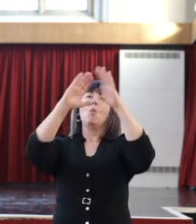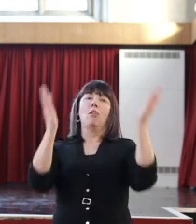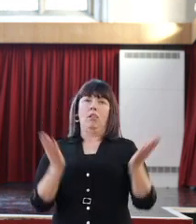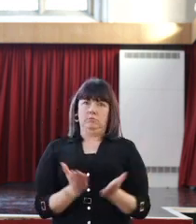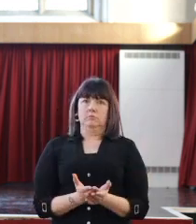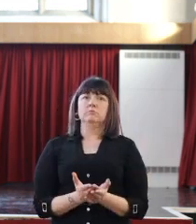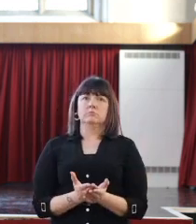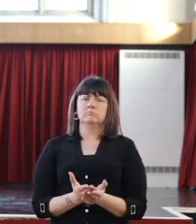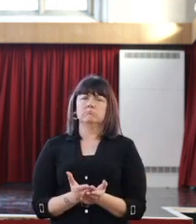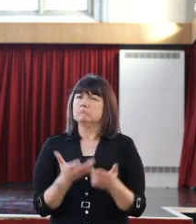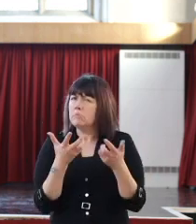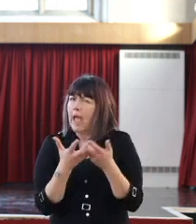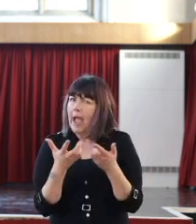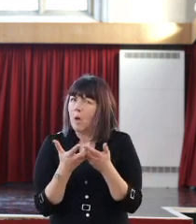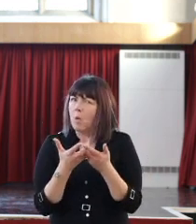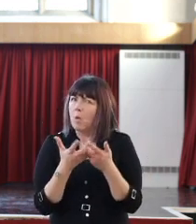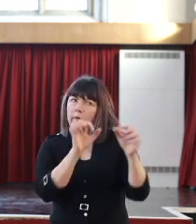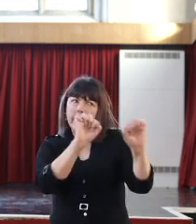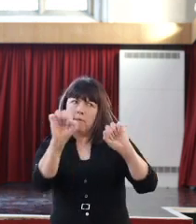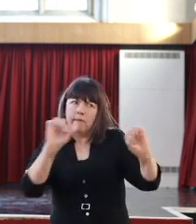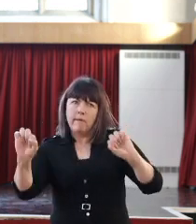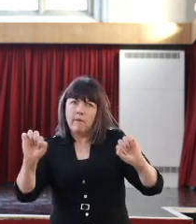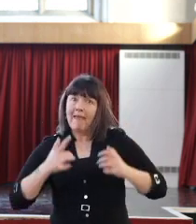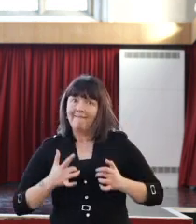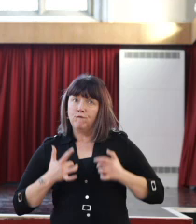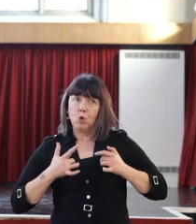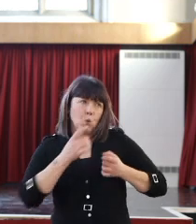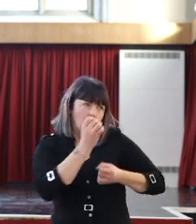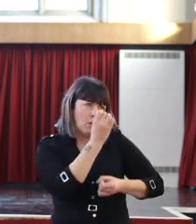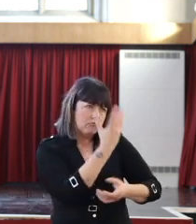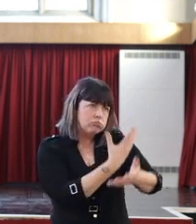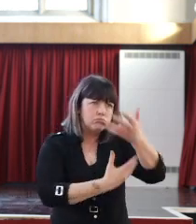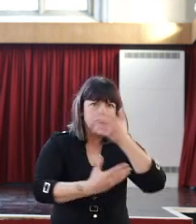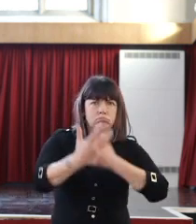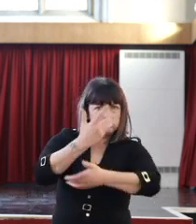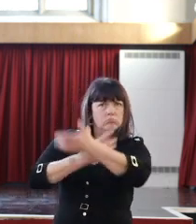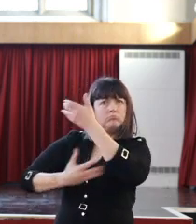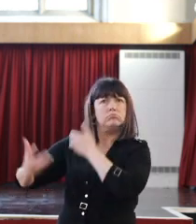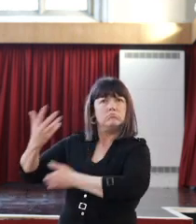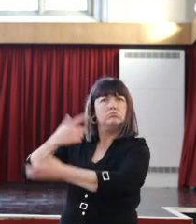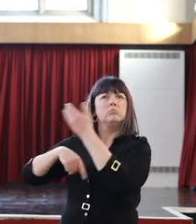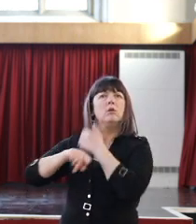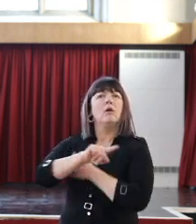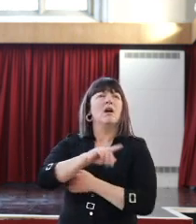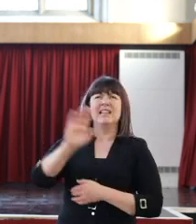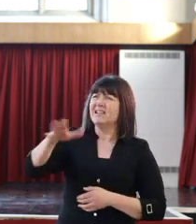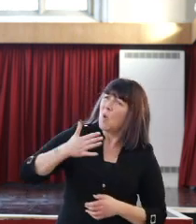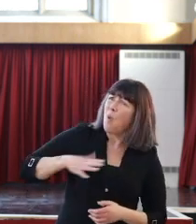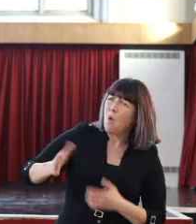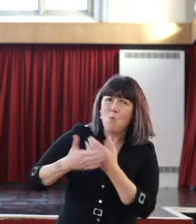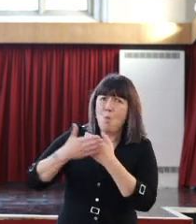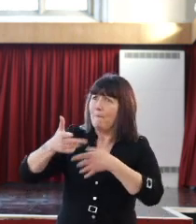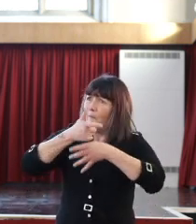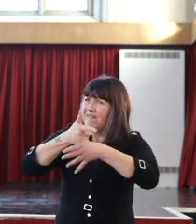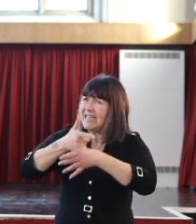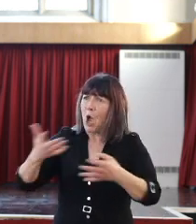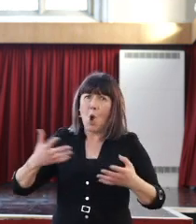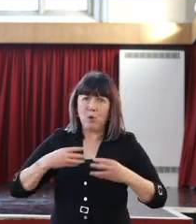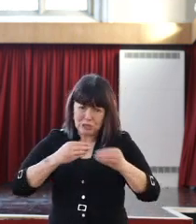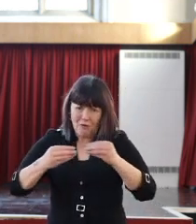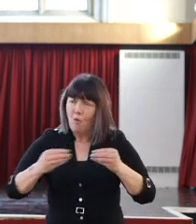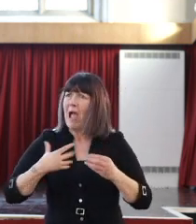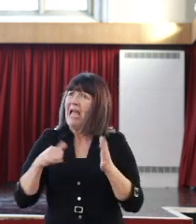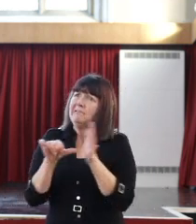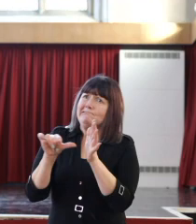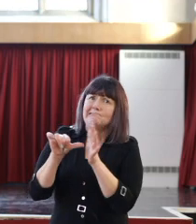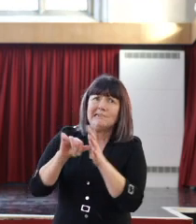them first and by listening to what they had to say. They told us they needed more videos because they didn't know how to learn the software. So we